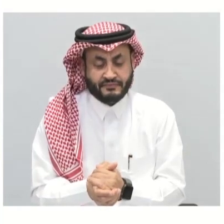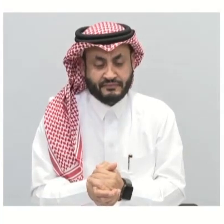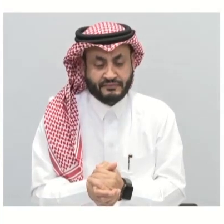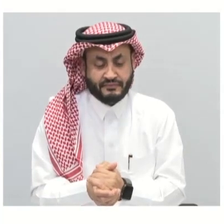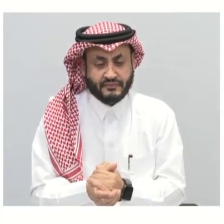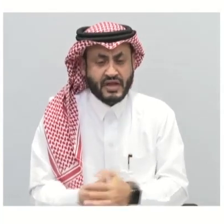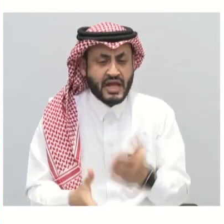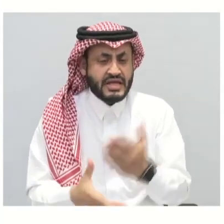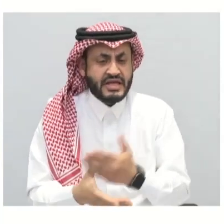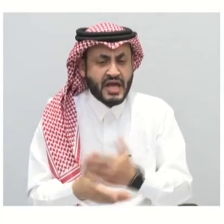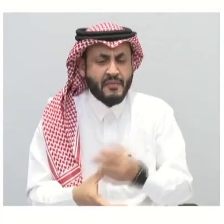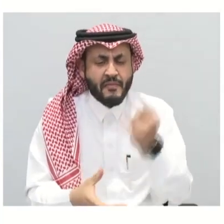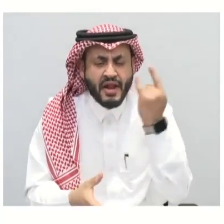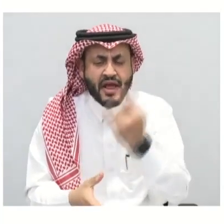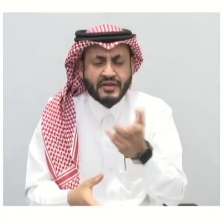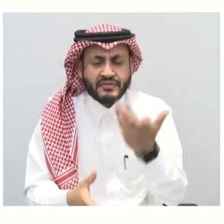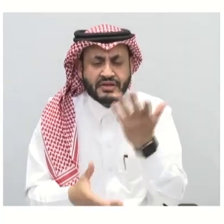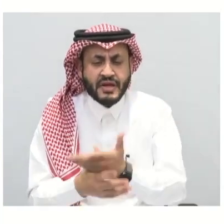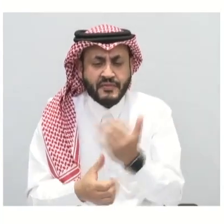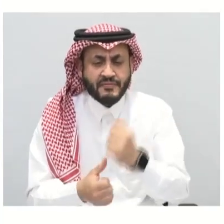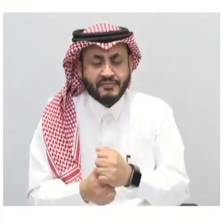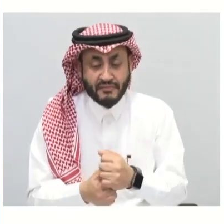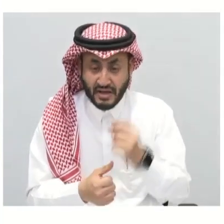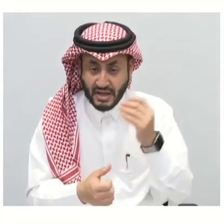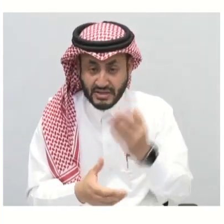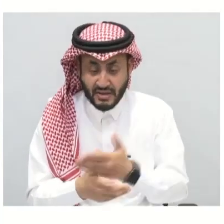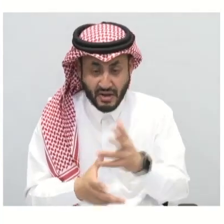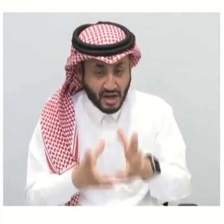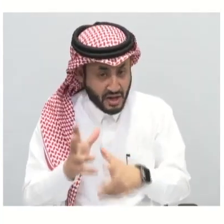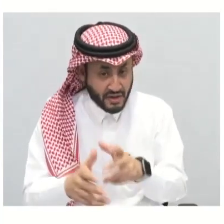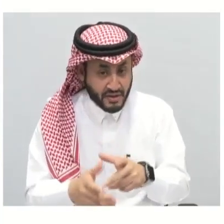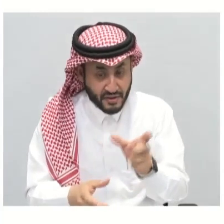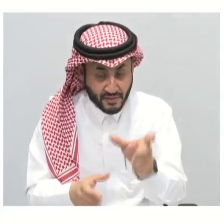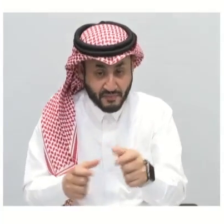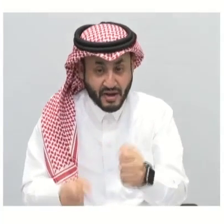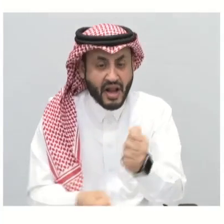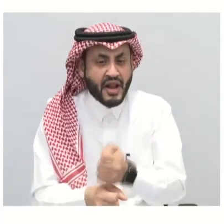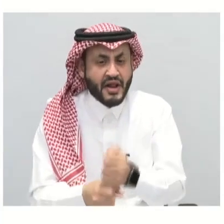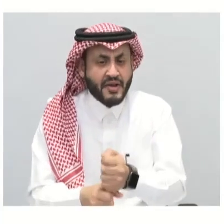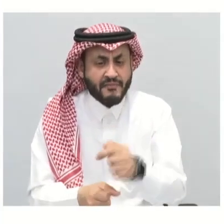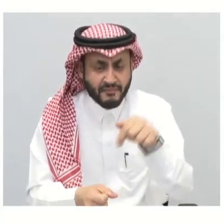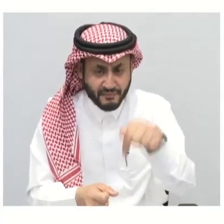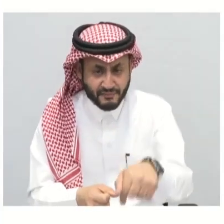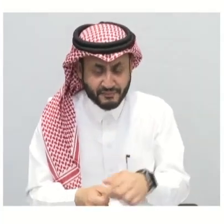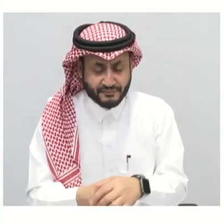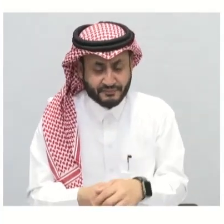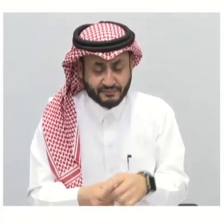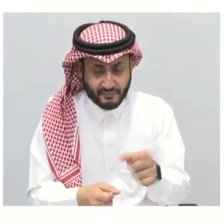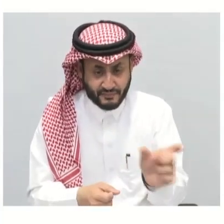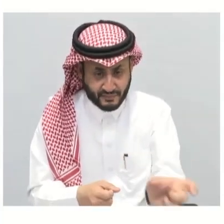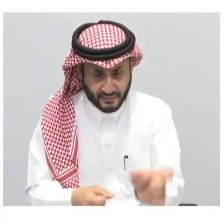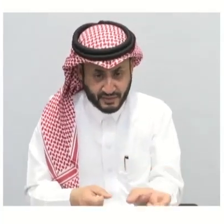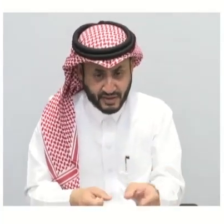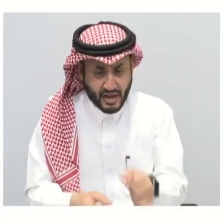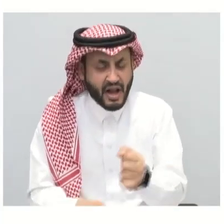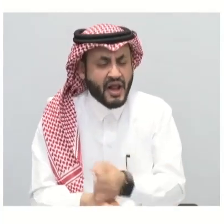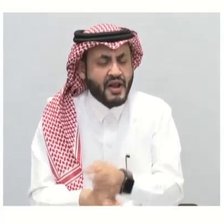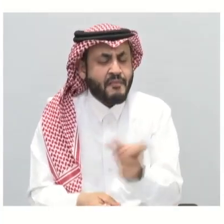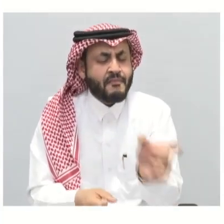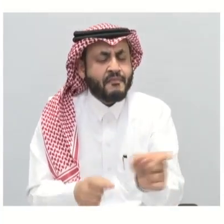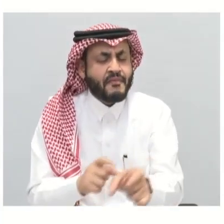is it important? Because we're going to talk about the actions that will happen in this